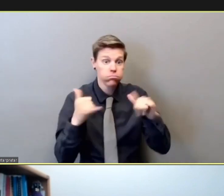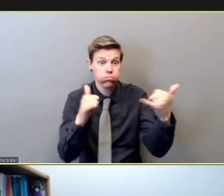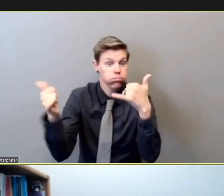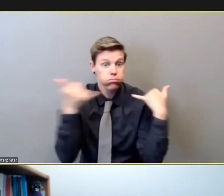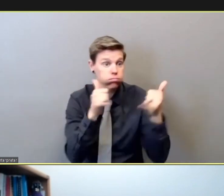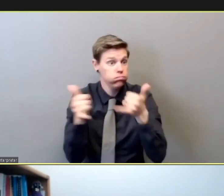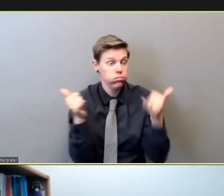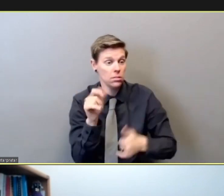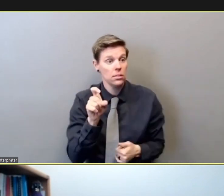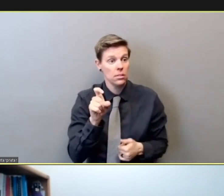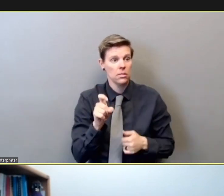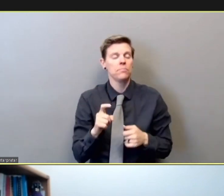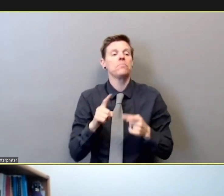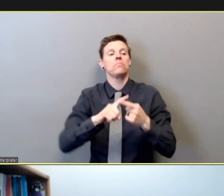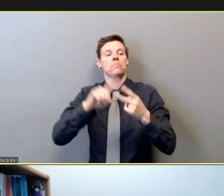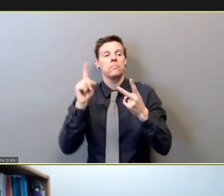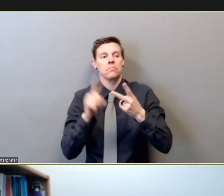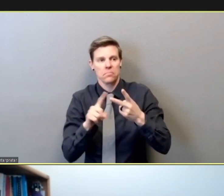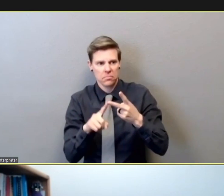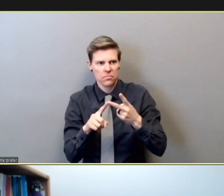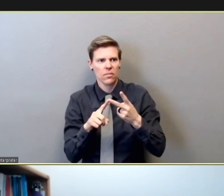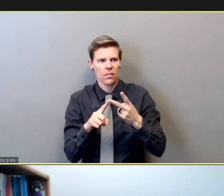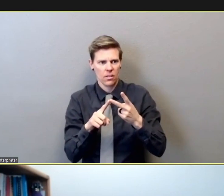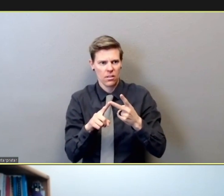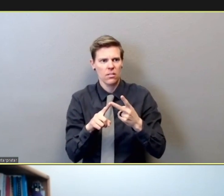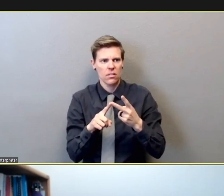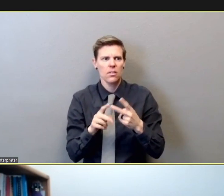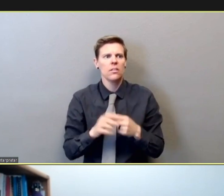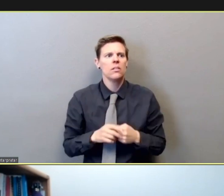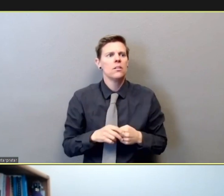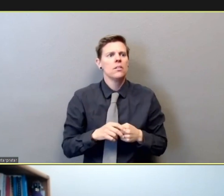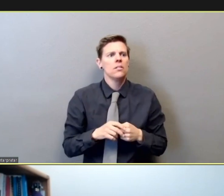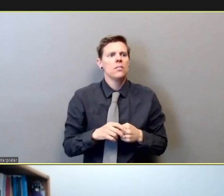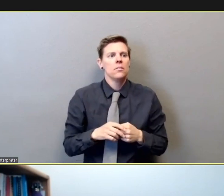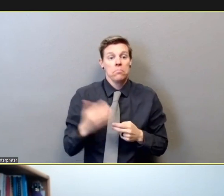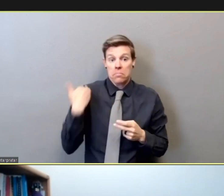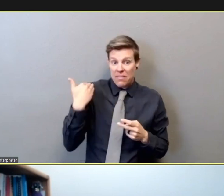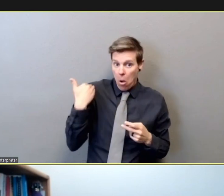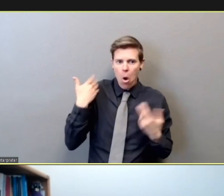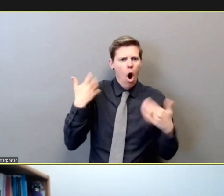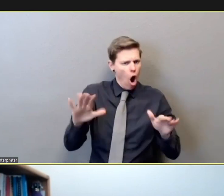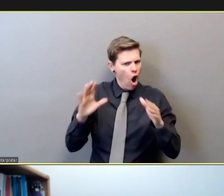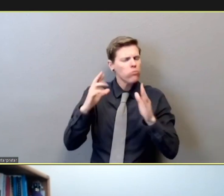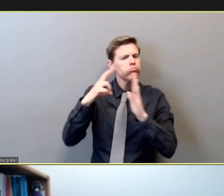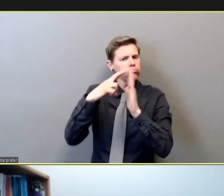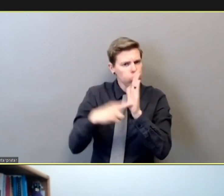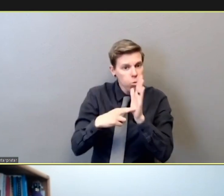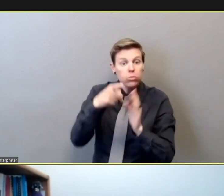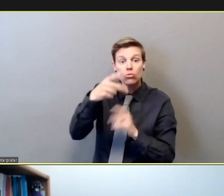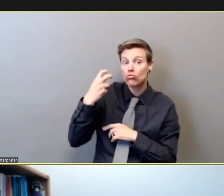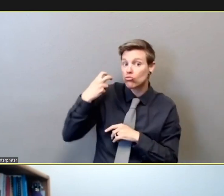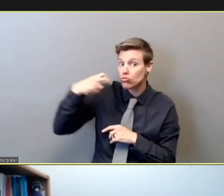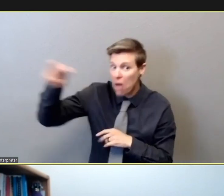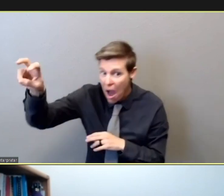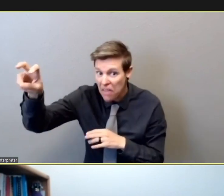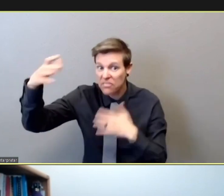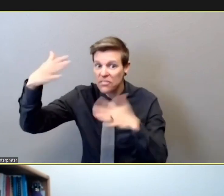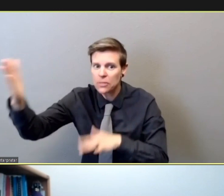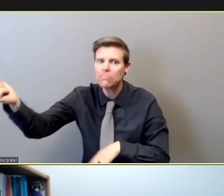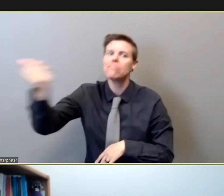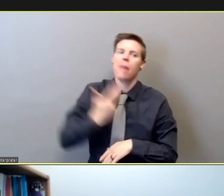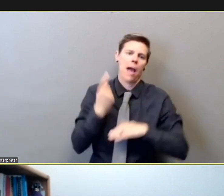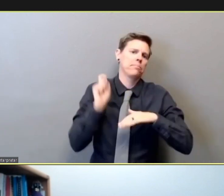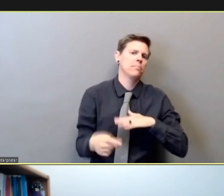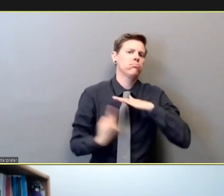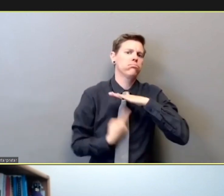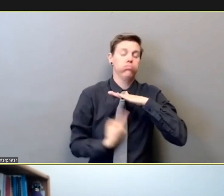14-day quarantine was? We had it for a long time. We know some people ignored it. We know some people took it